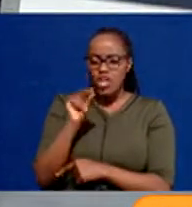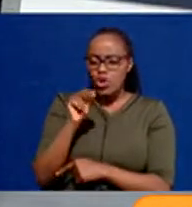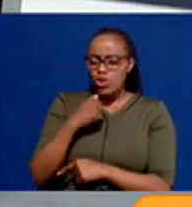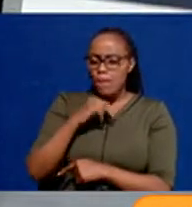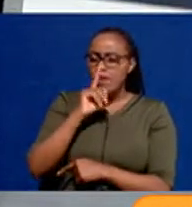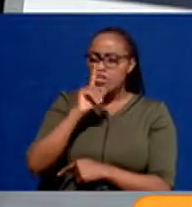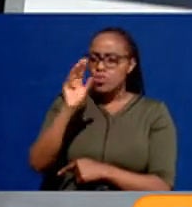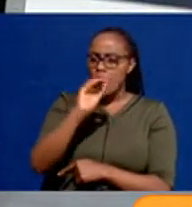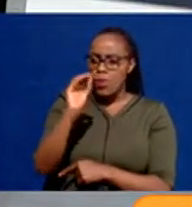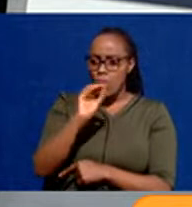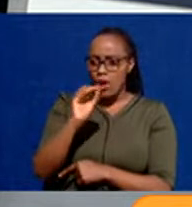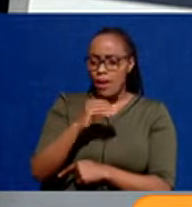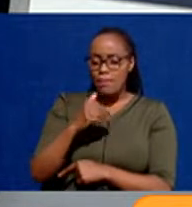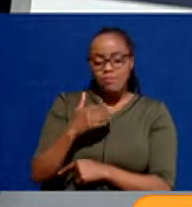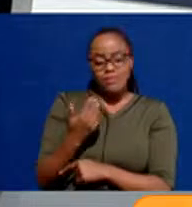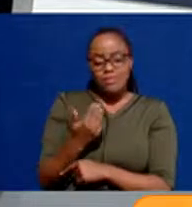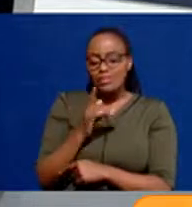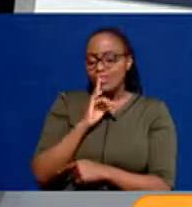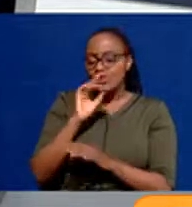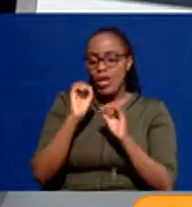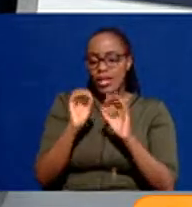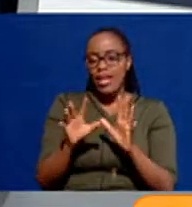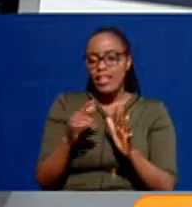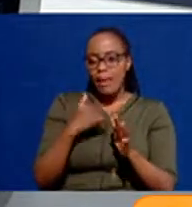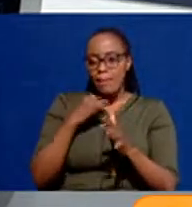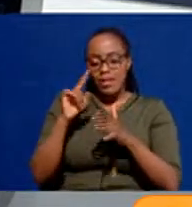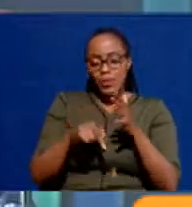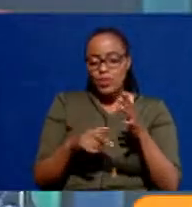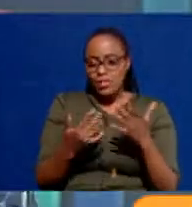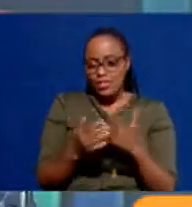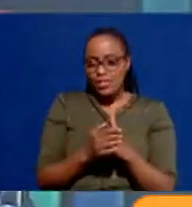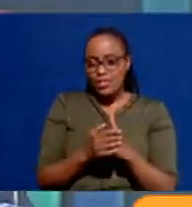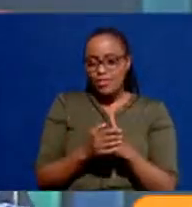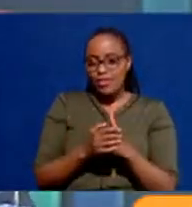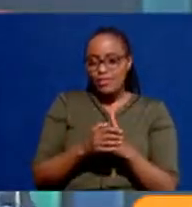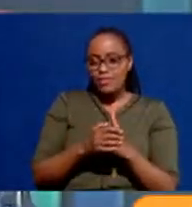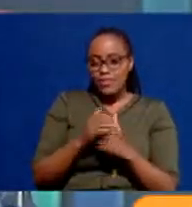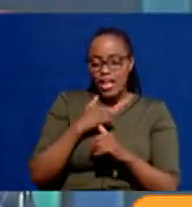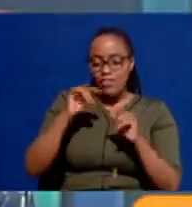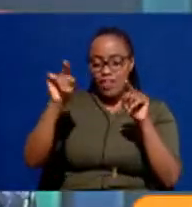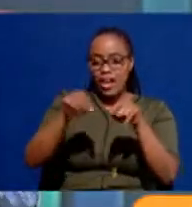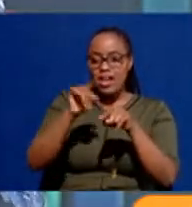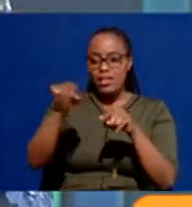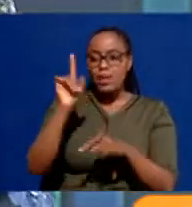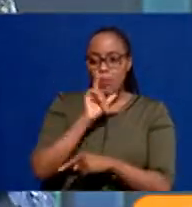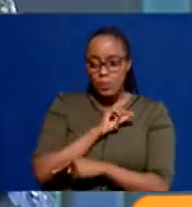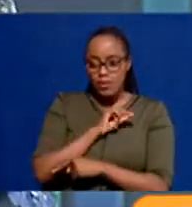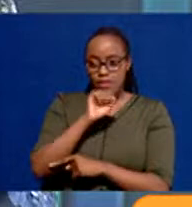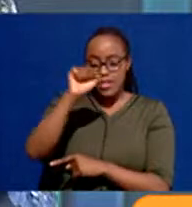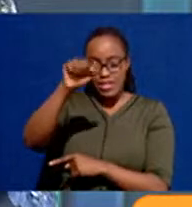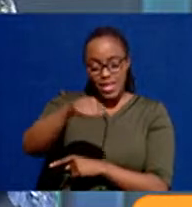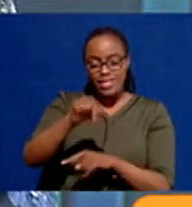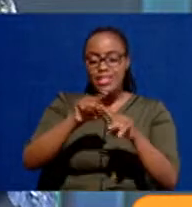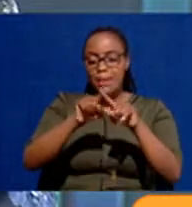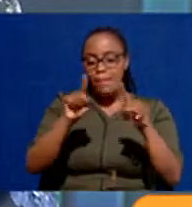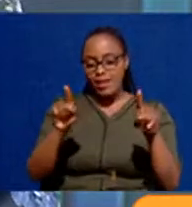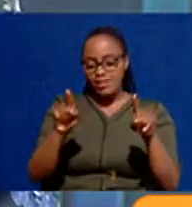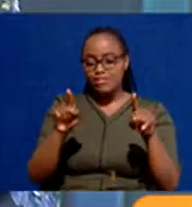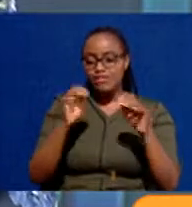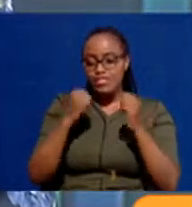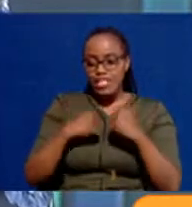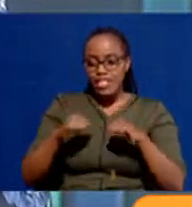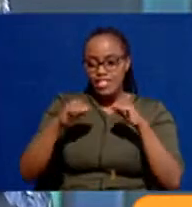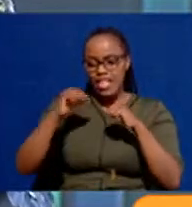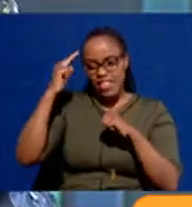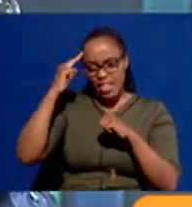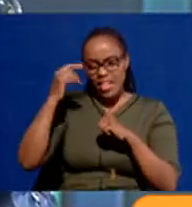quite sure about that, Oiga. So I think most likely it has been revoked. And the chair, I